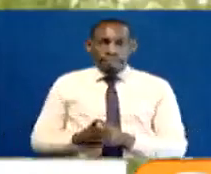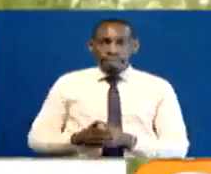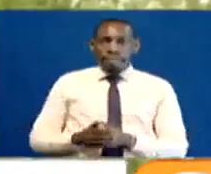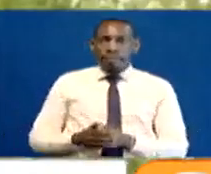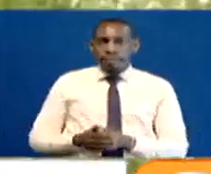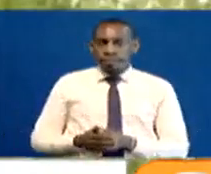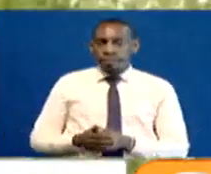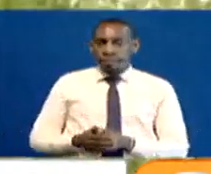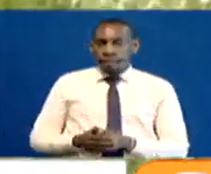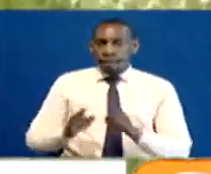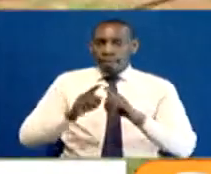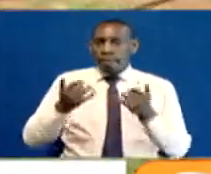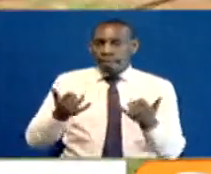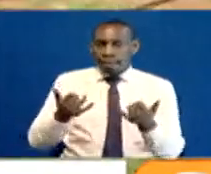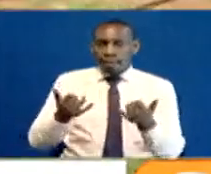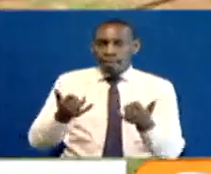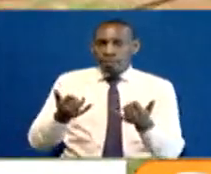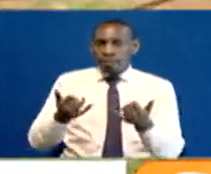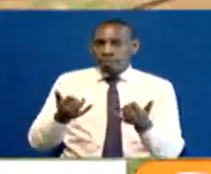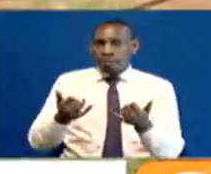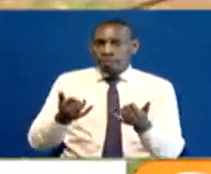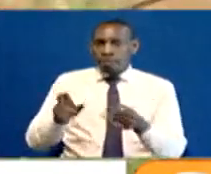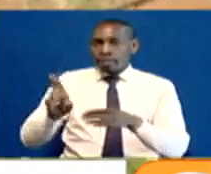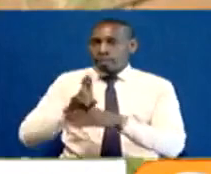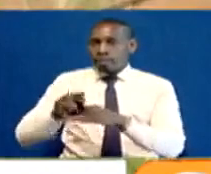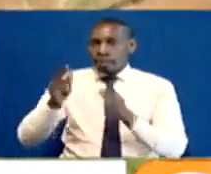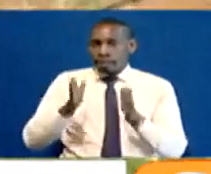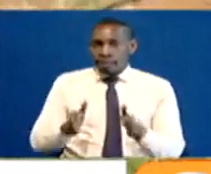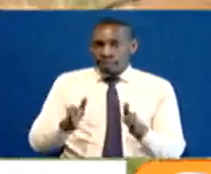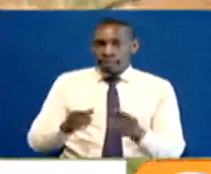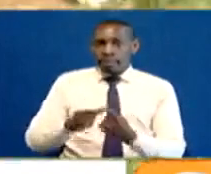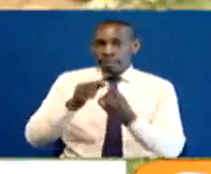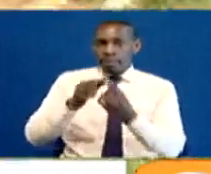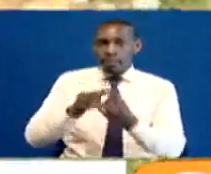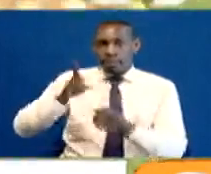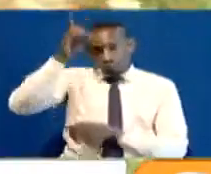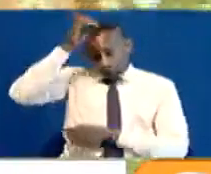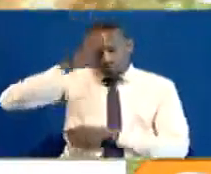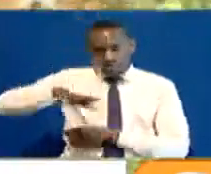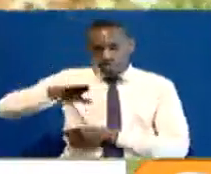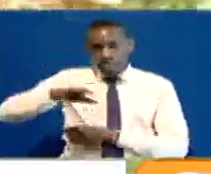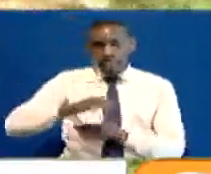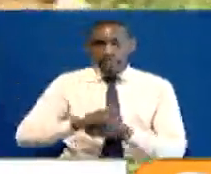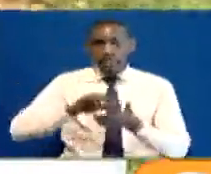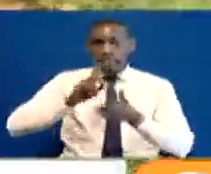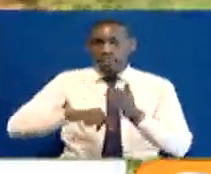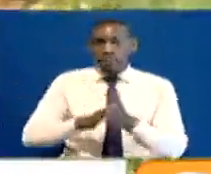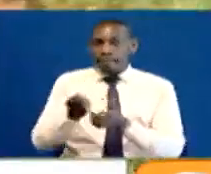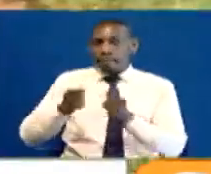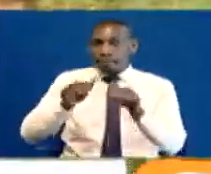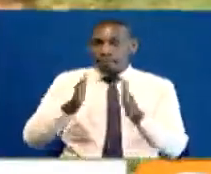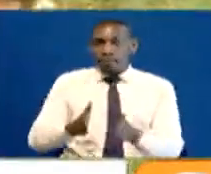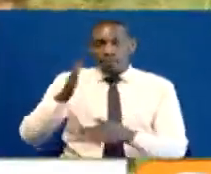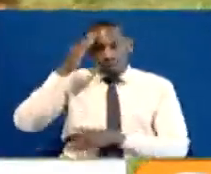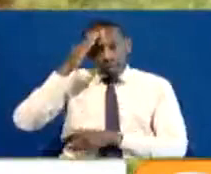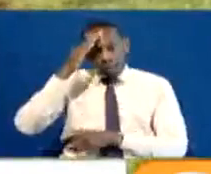of knowledge, however, on where to sell the herb and low consumption of Kenyans, especially in rural areas, means that few farmers are